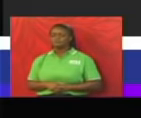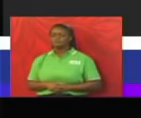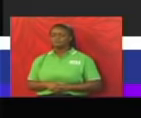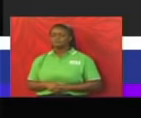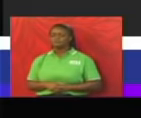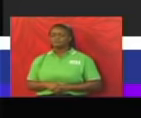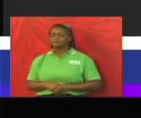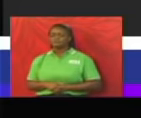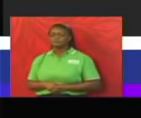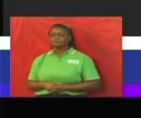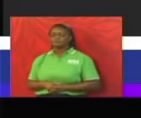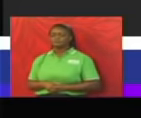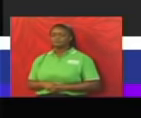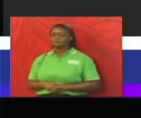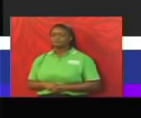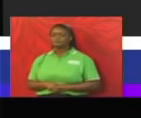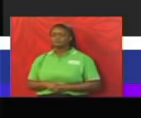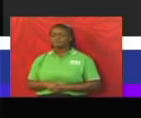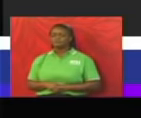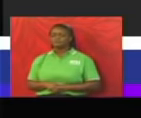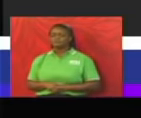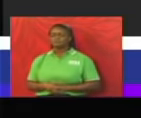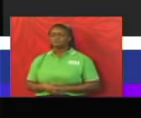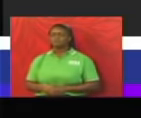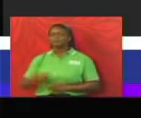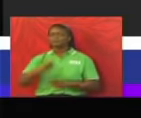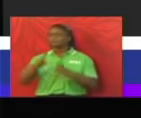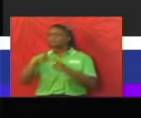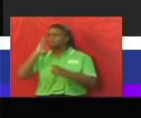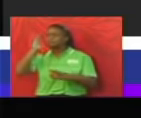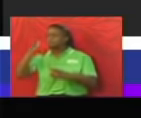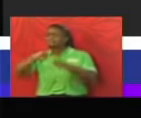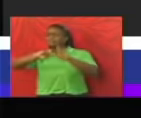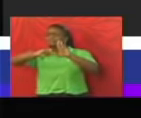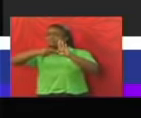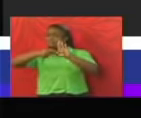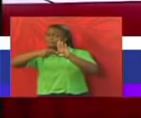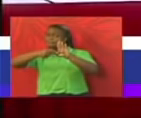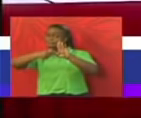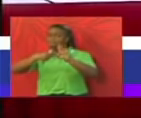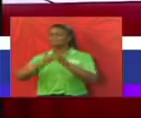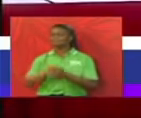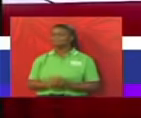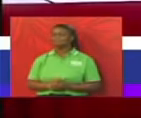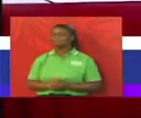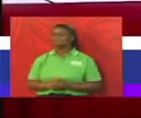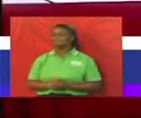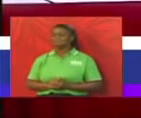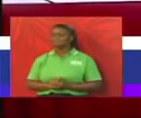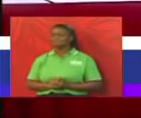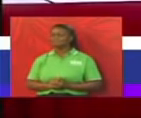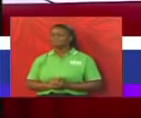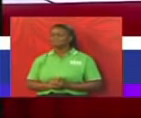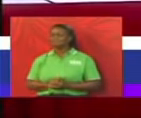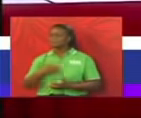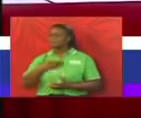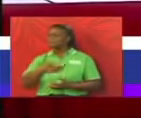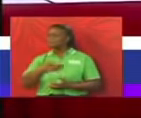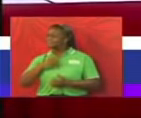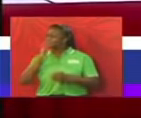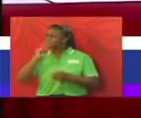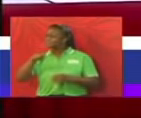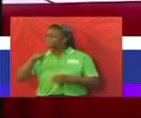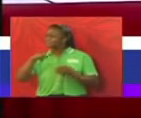The first tranche of them, when is getting. Okay, Mr. Chantak, could you repeat your questions? They seem to be having